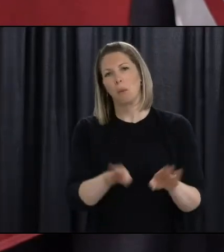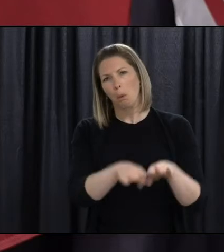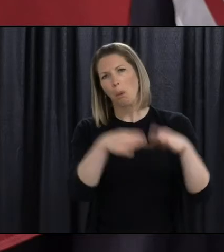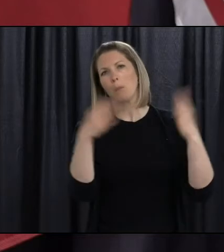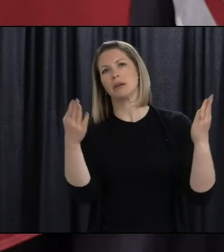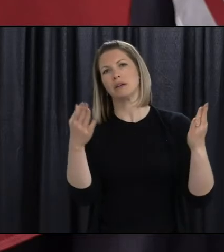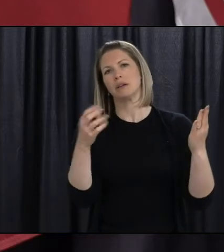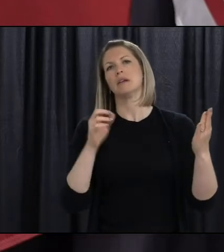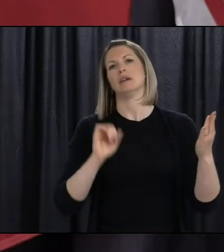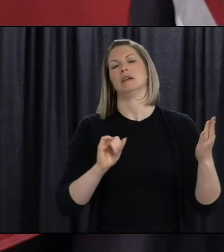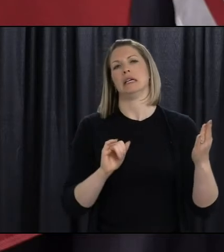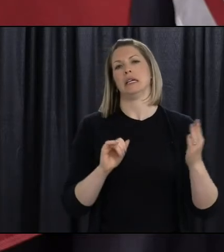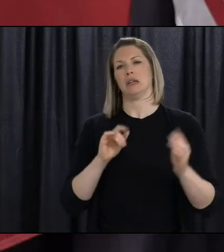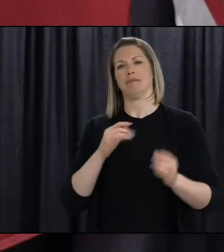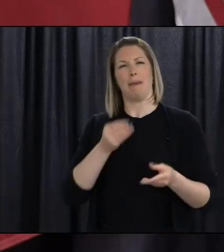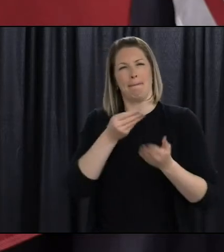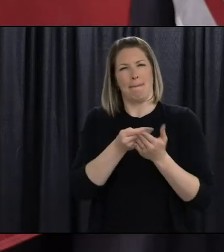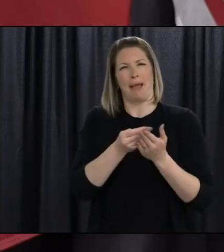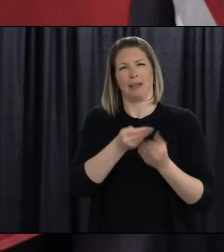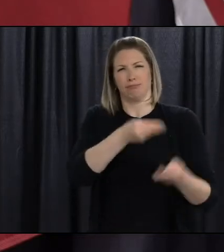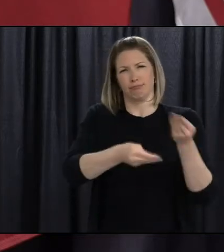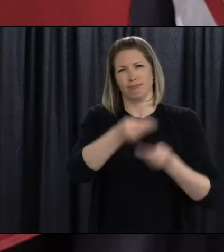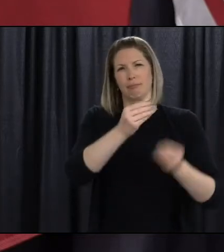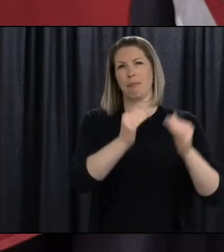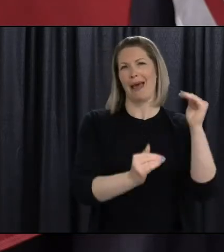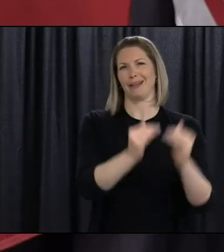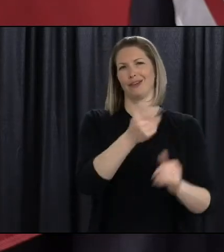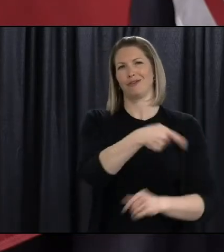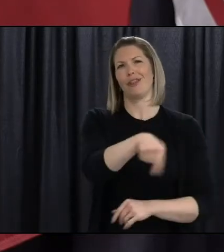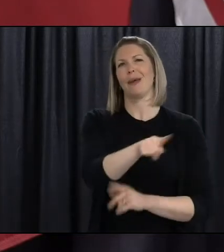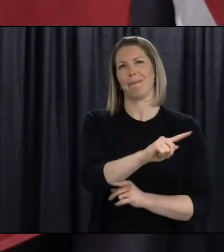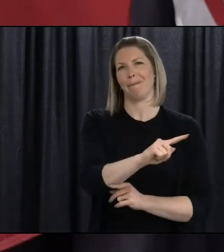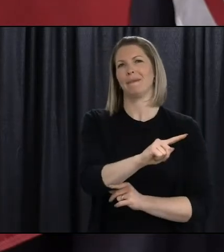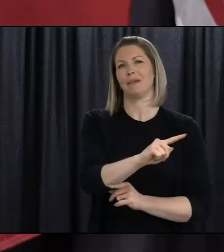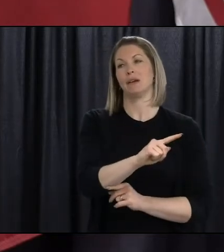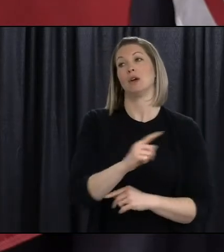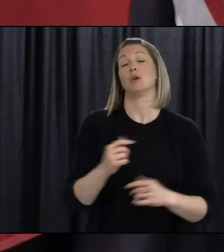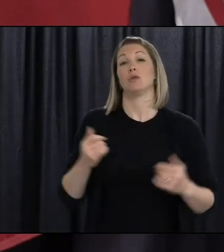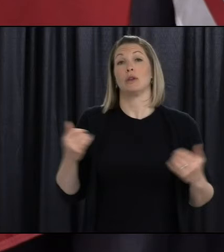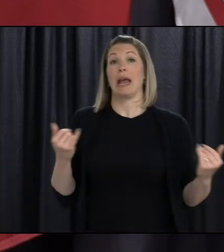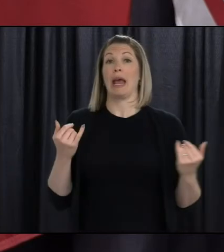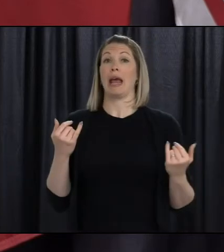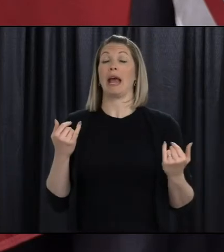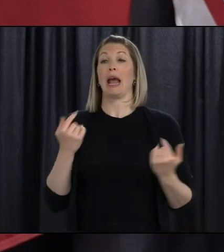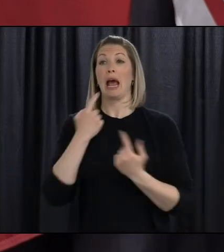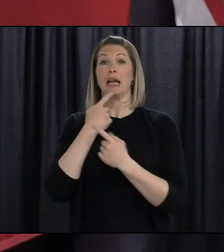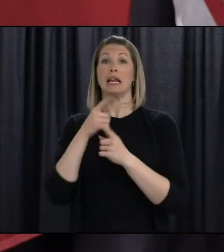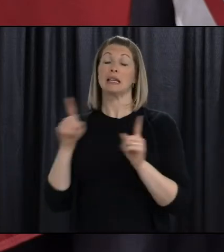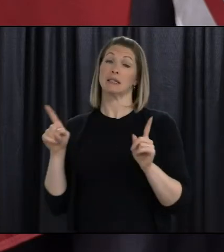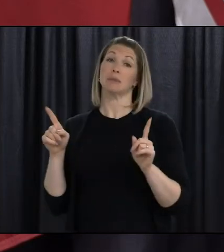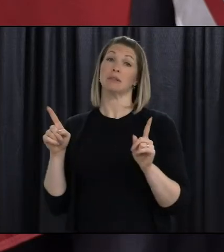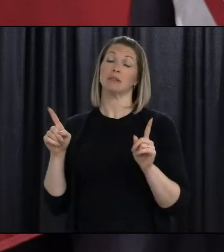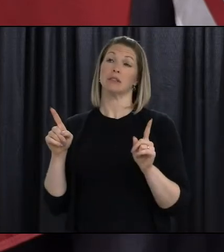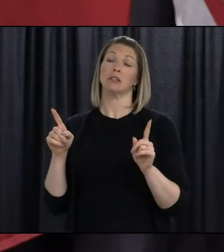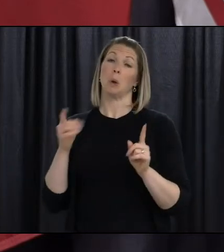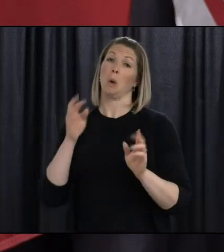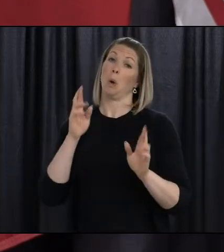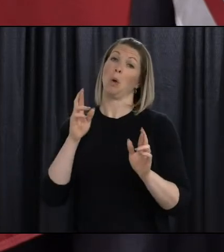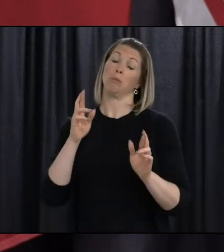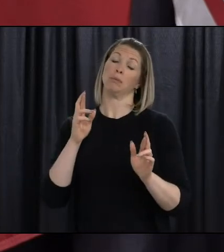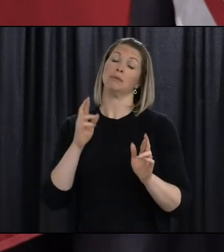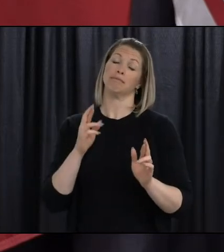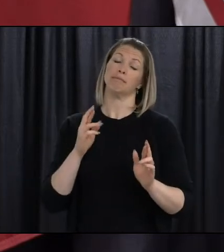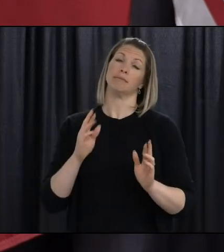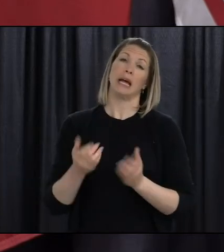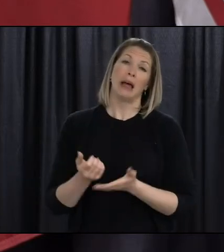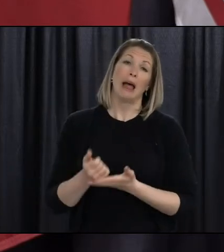significantly reduced revenues at this time. So it is our hope today that the options that we have announced today, which is in addition to the broad suite